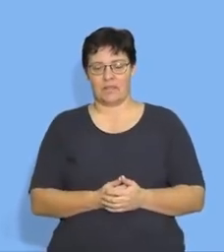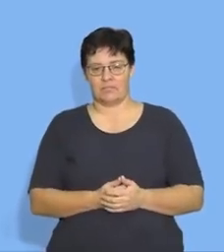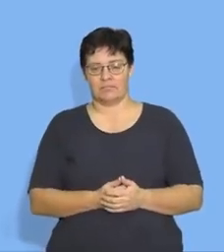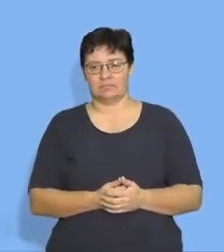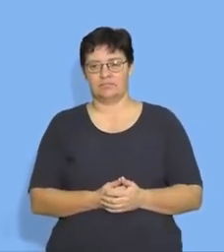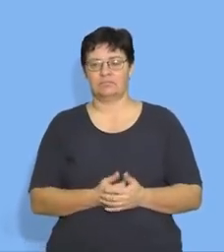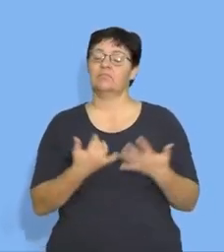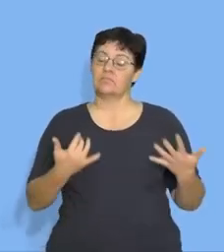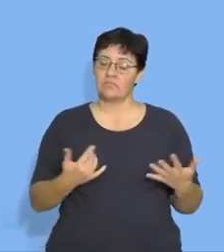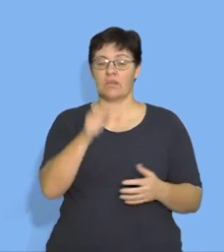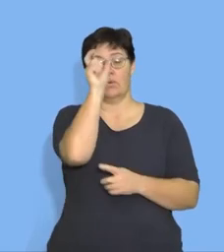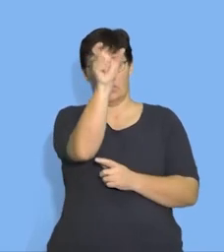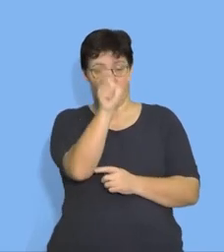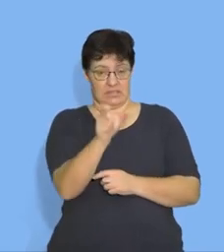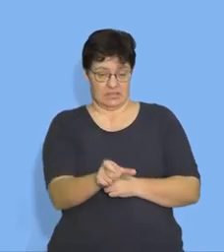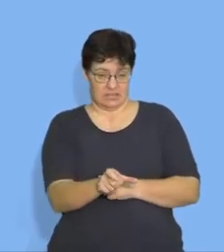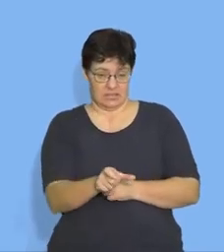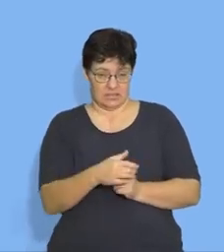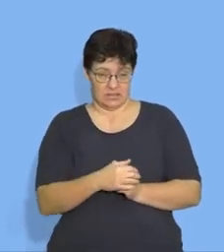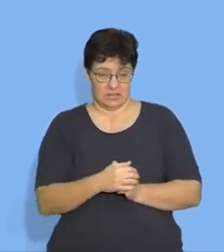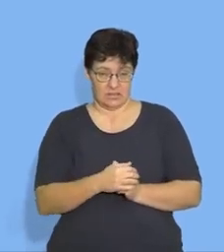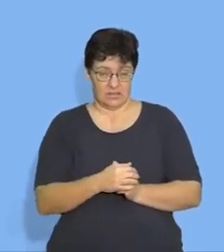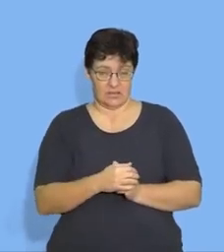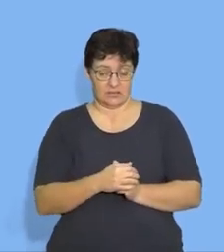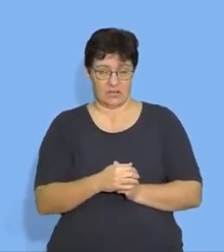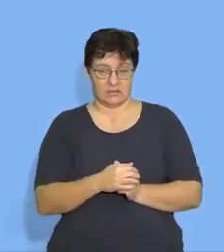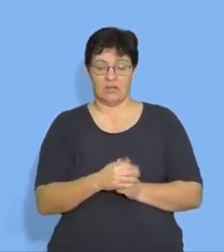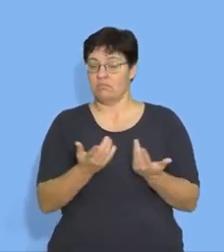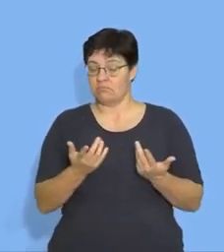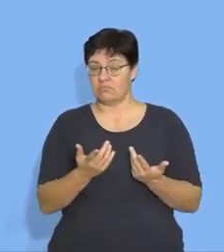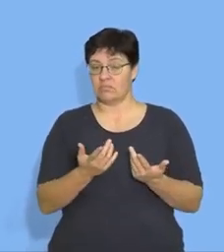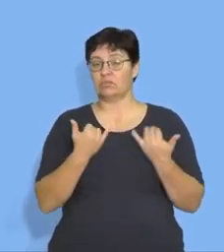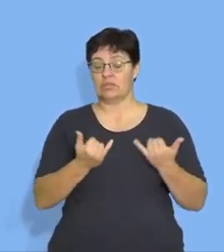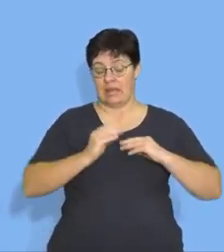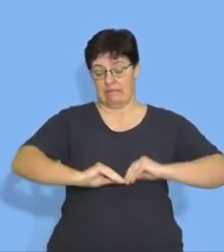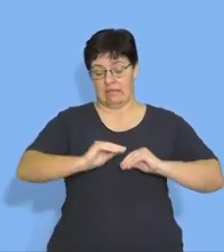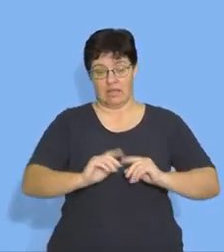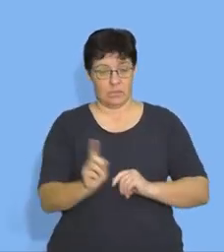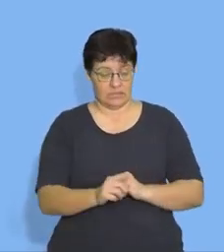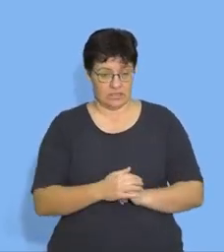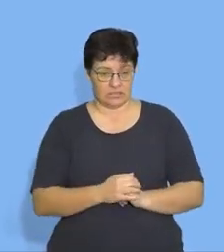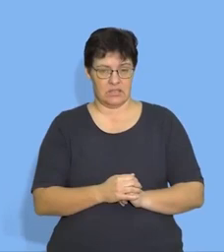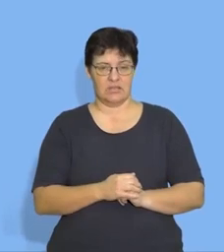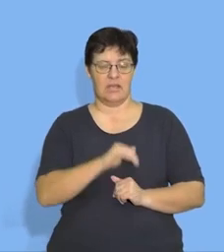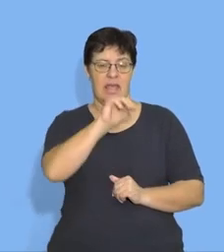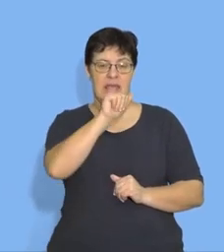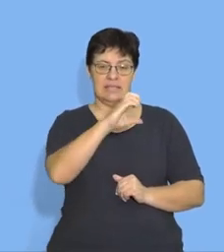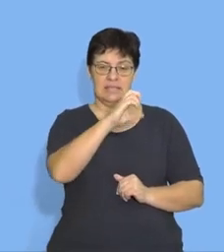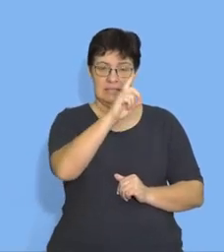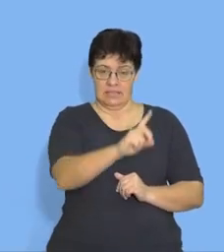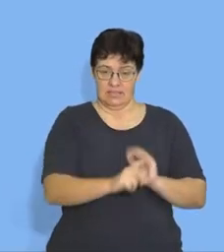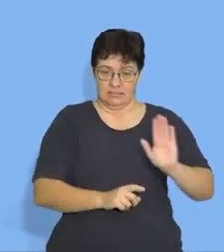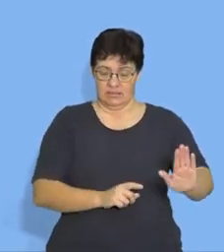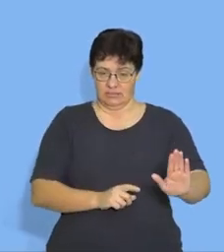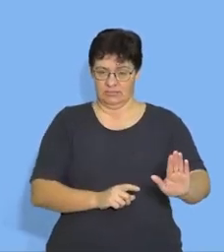today. So the terminology that we shall be using quite a lot in today's discussion, acid,